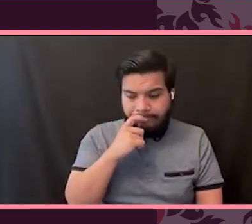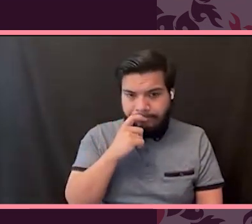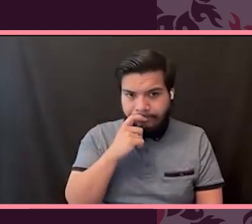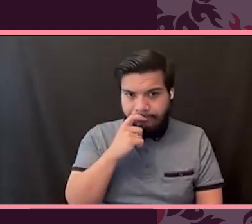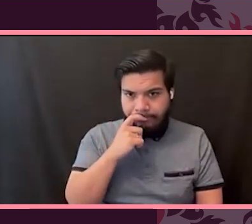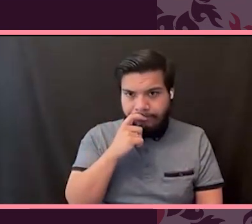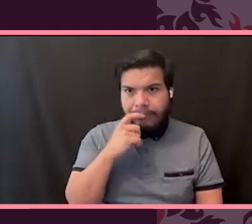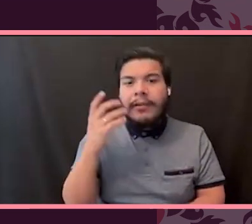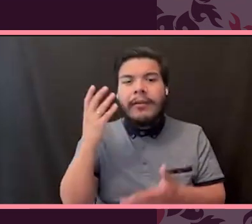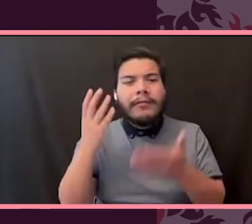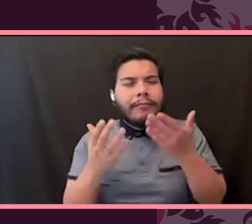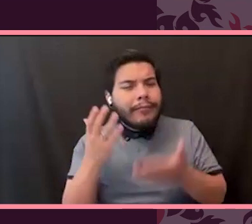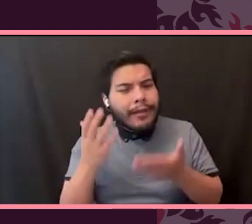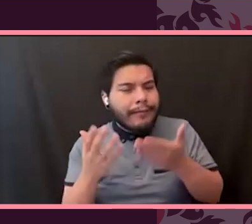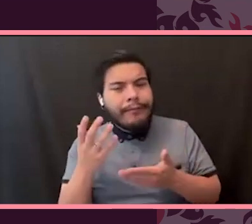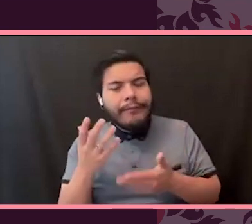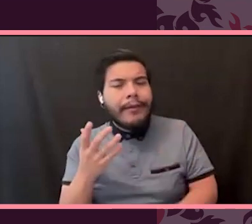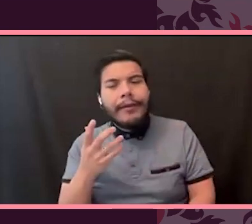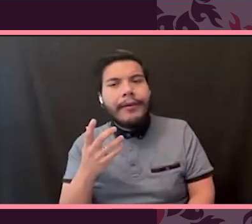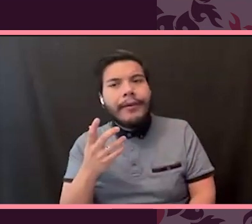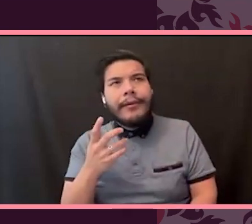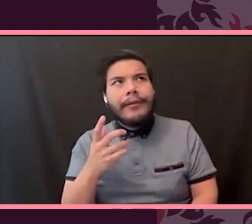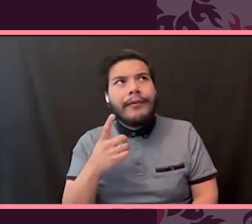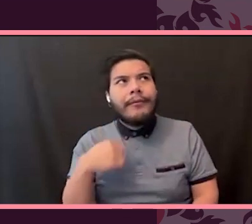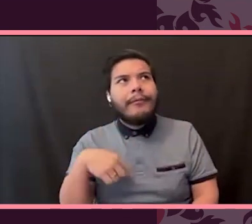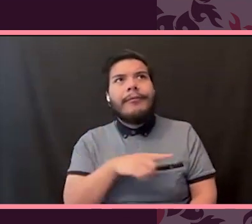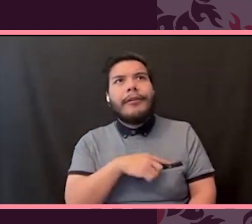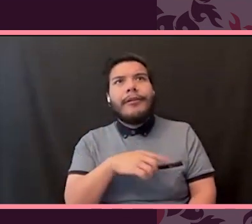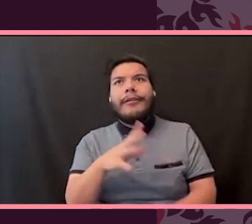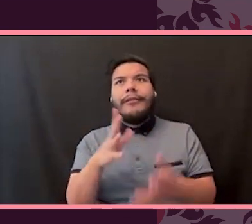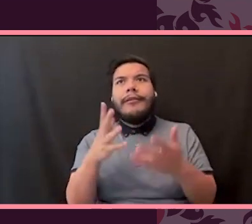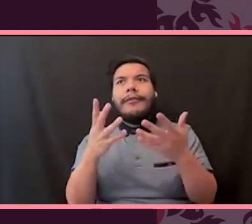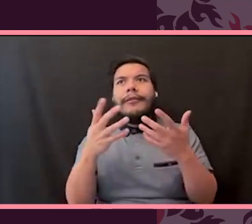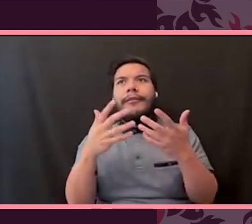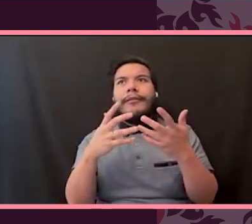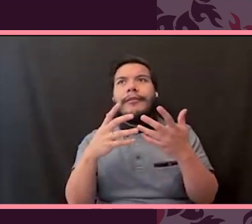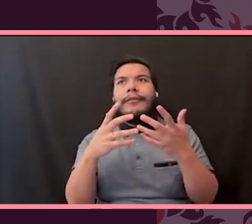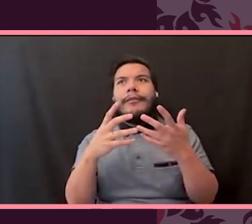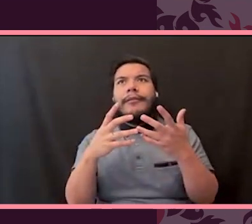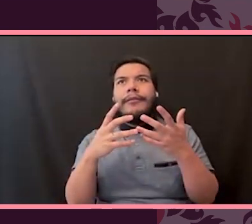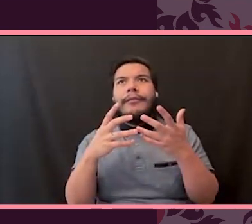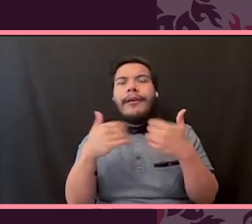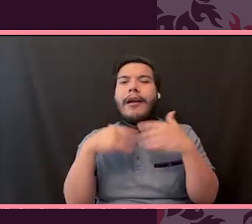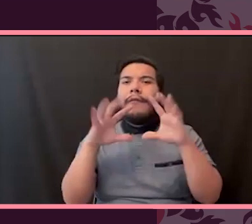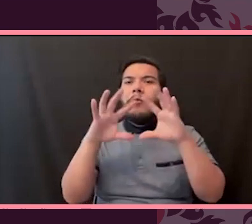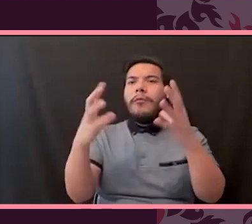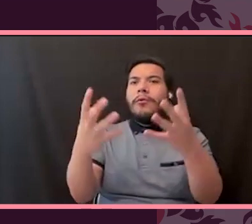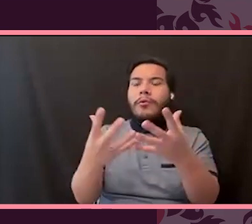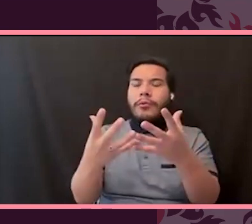maybe we have this much more global society.